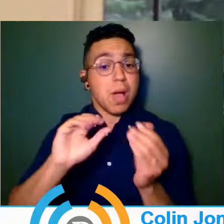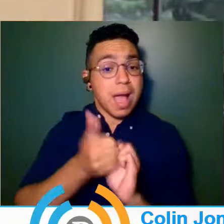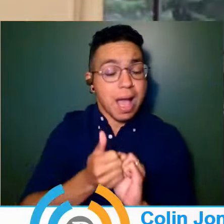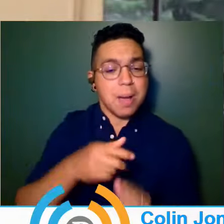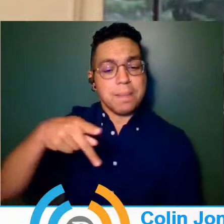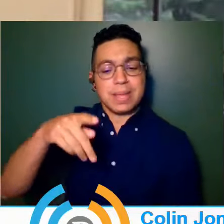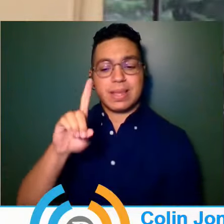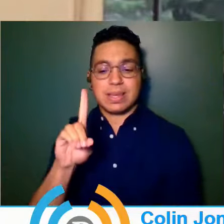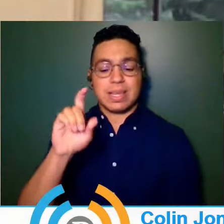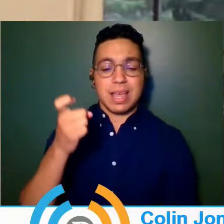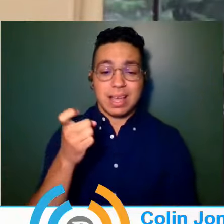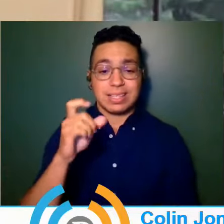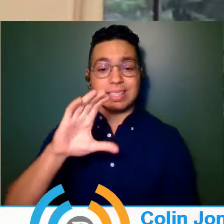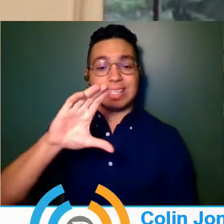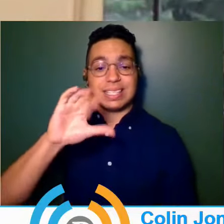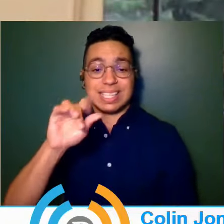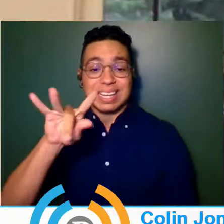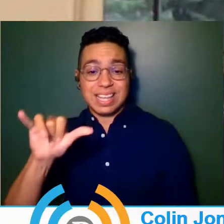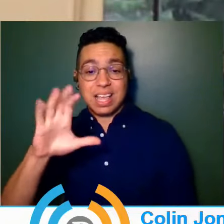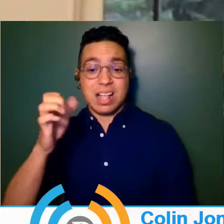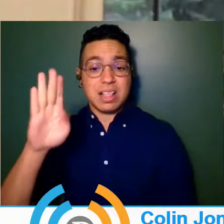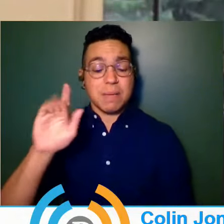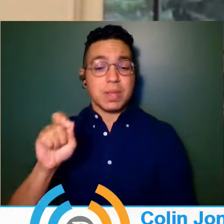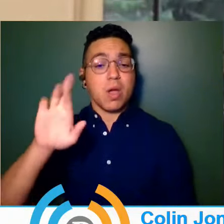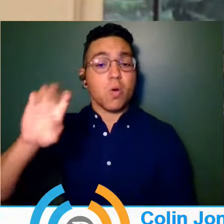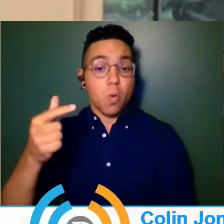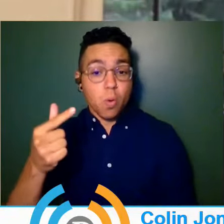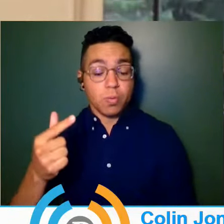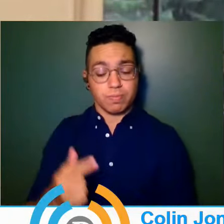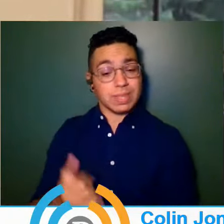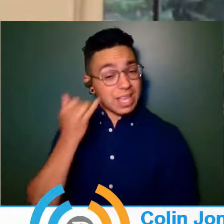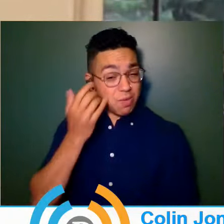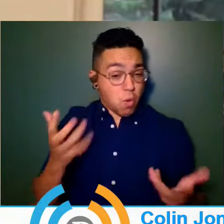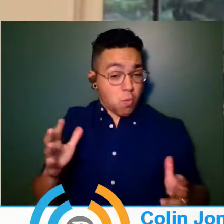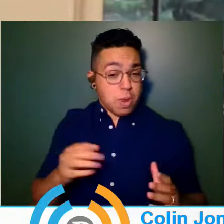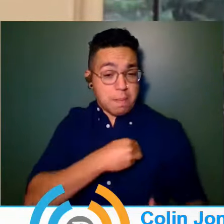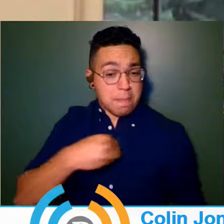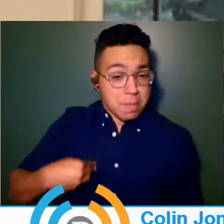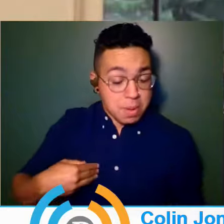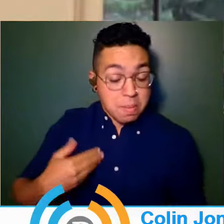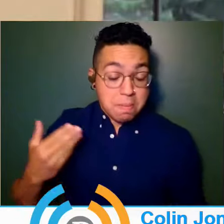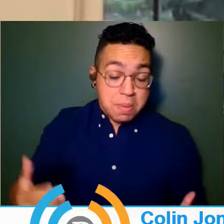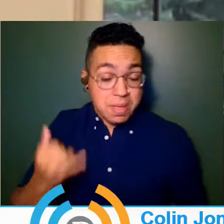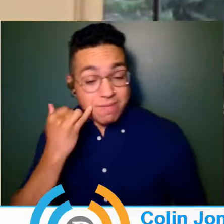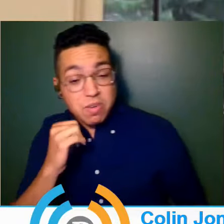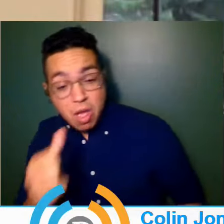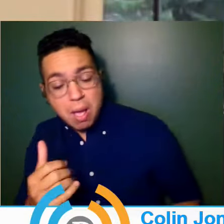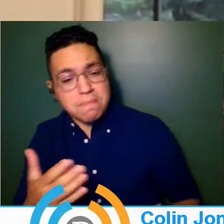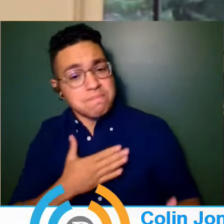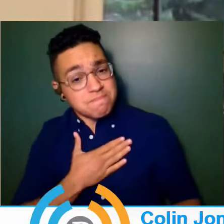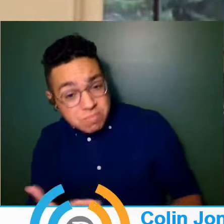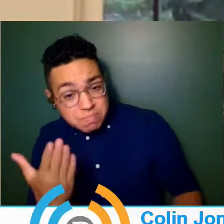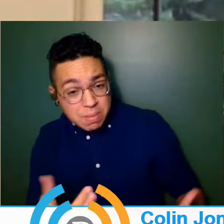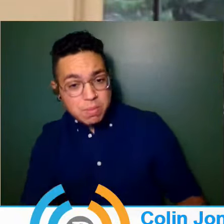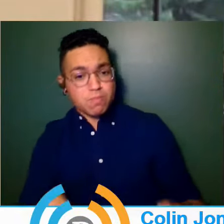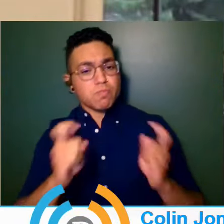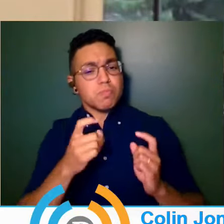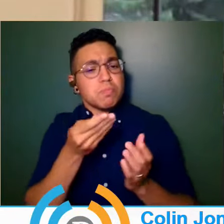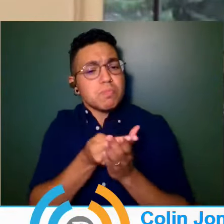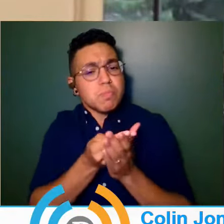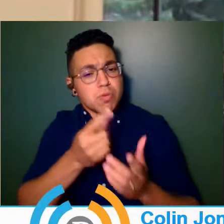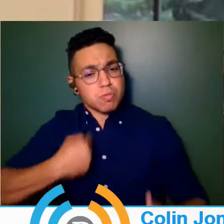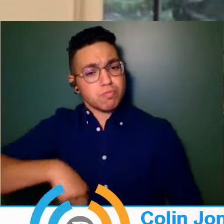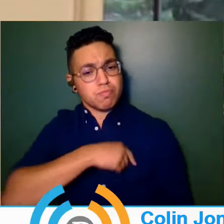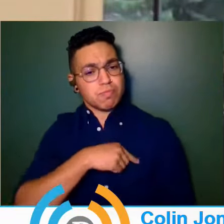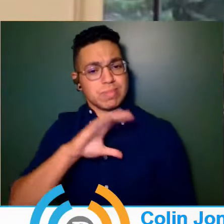pdxcityclub.org. Second, if you're already a member, or even if you're not, I'd ask you to make a donation to City Club. For nearly 100 years, City Club has relied